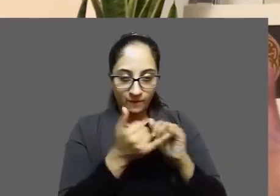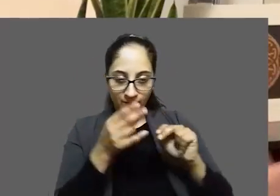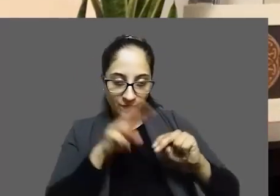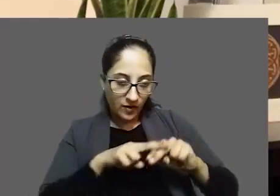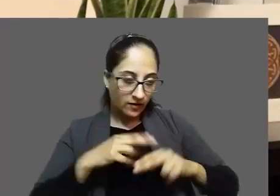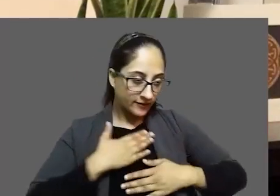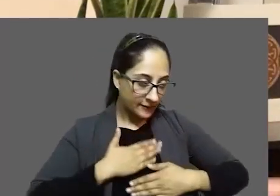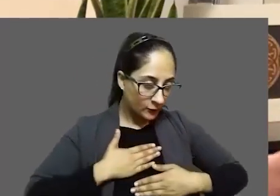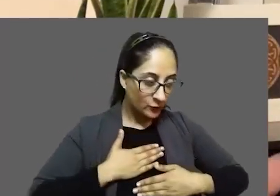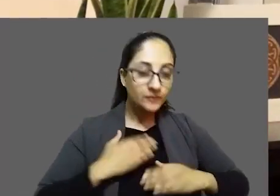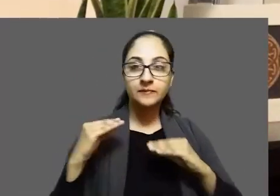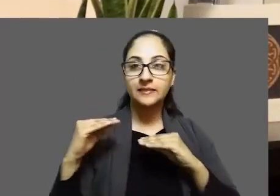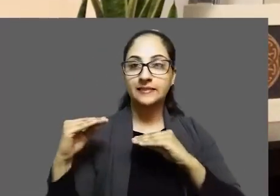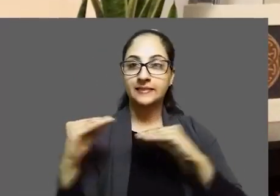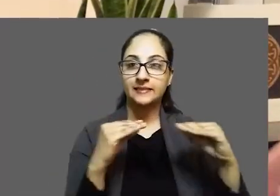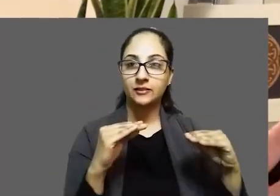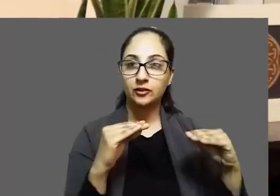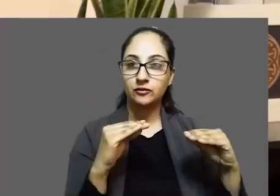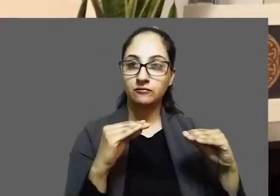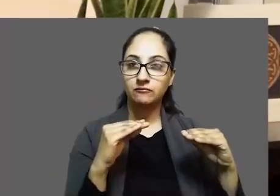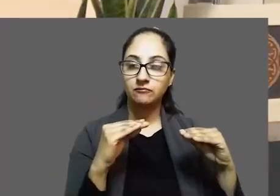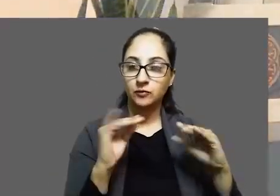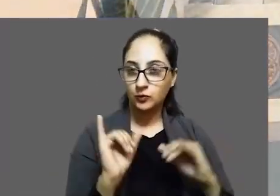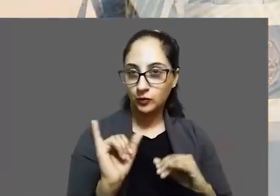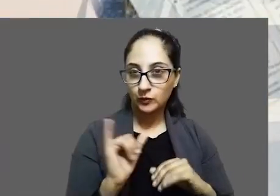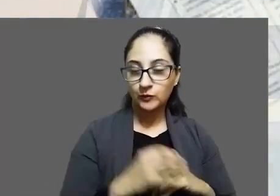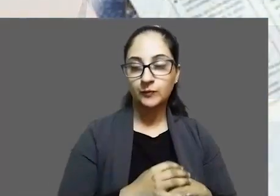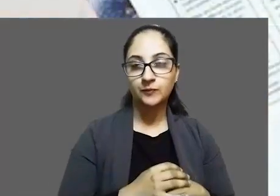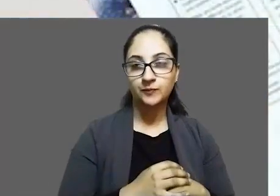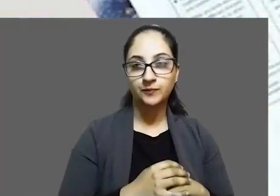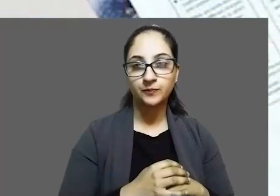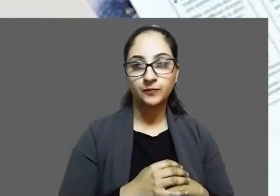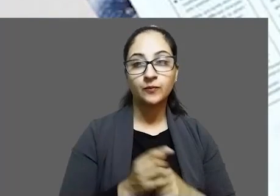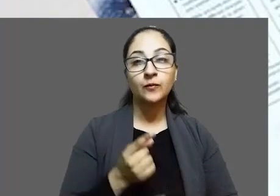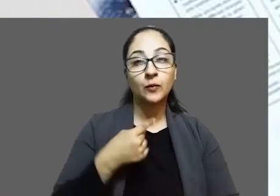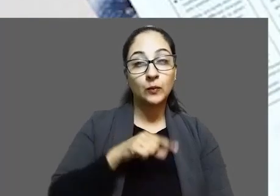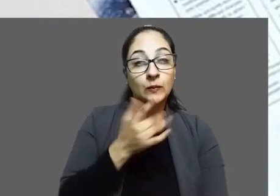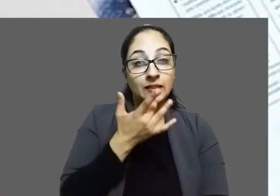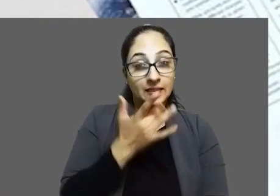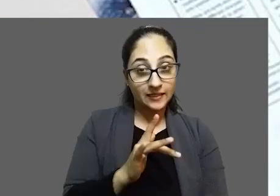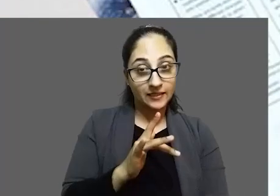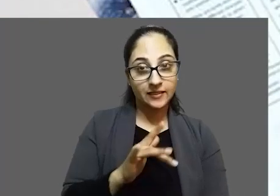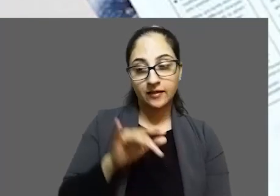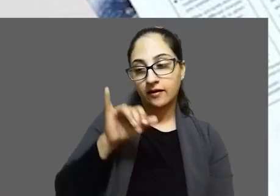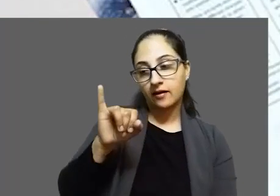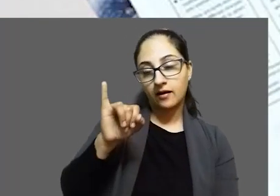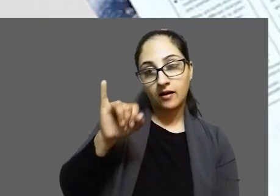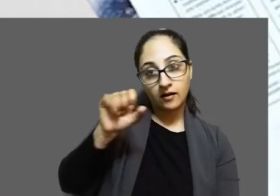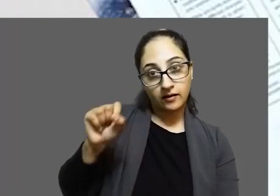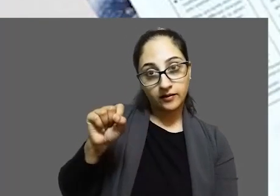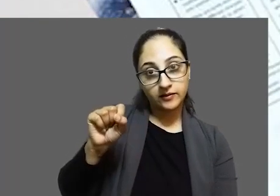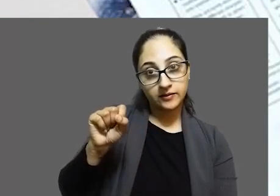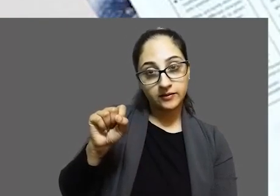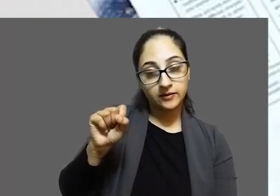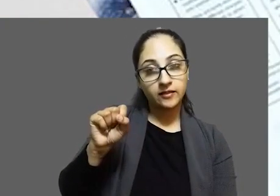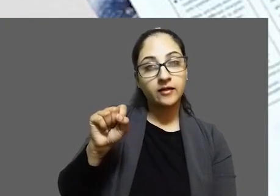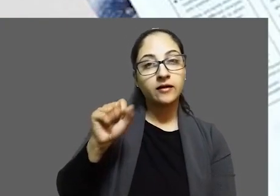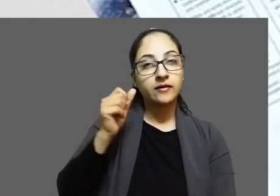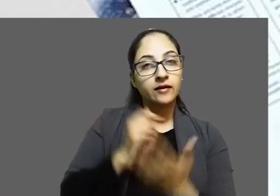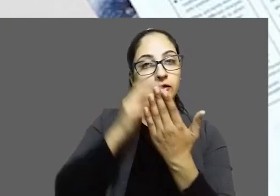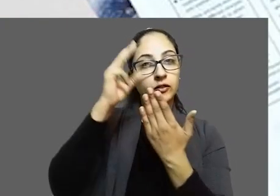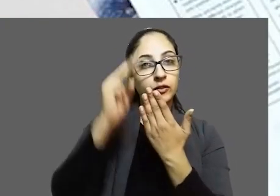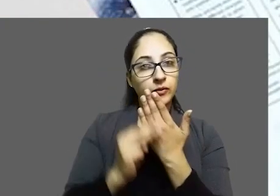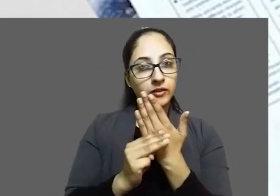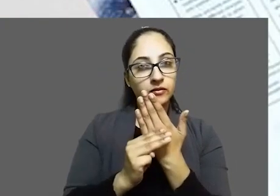is continuing to be enjoyable and meaningful for them. We are so fortunate that the IIS secondary